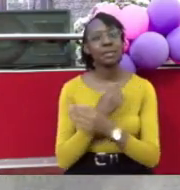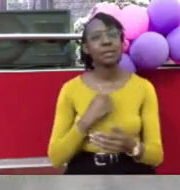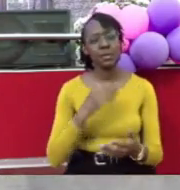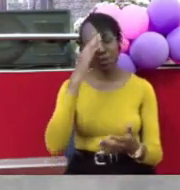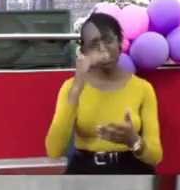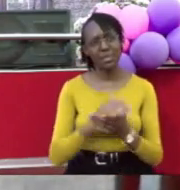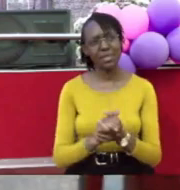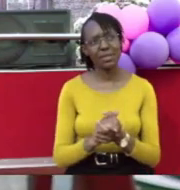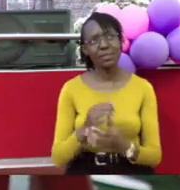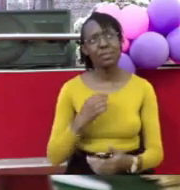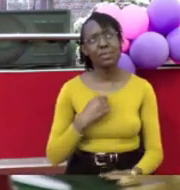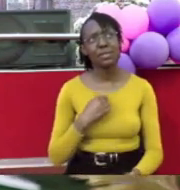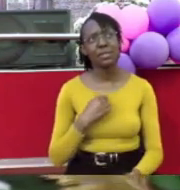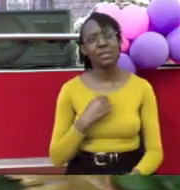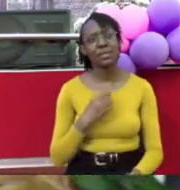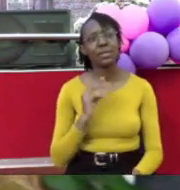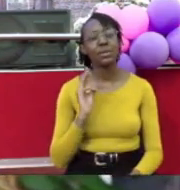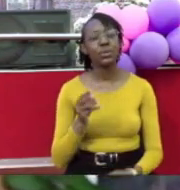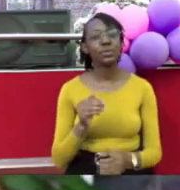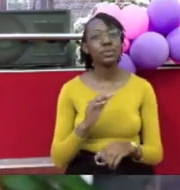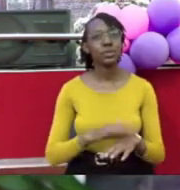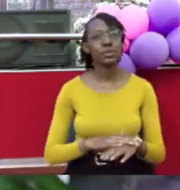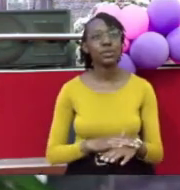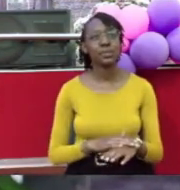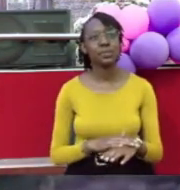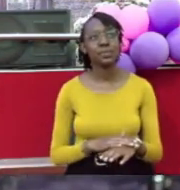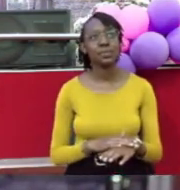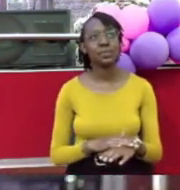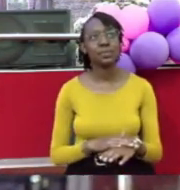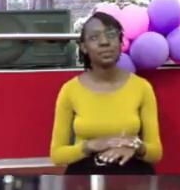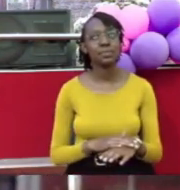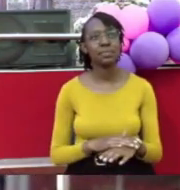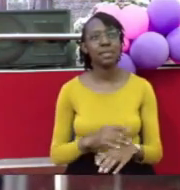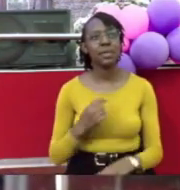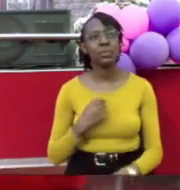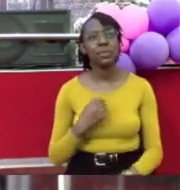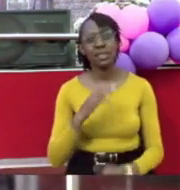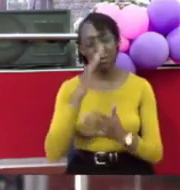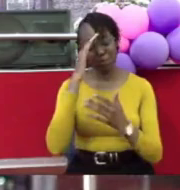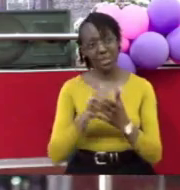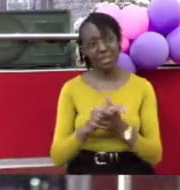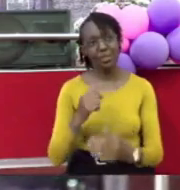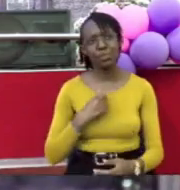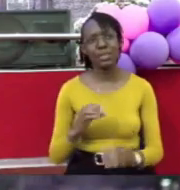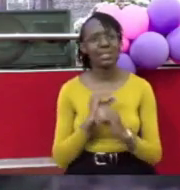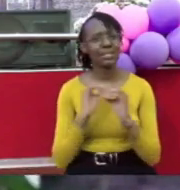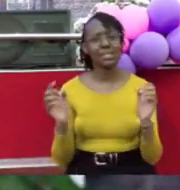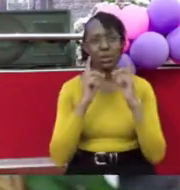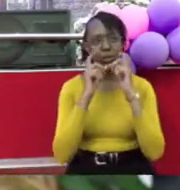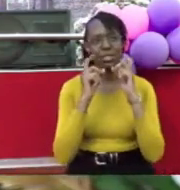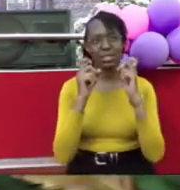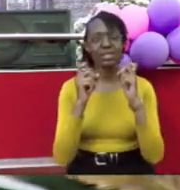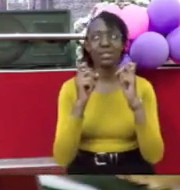very good. Naliamini kwamba niko mzuri sana. I believed mimi sikutenda madhambi ile madhambi. Uh-huh. I didn't do